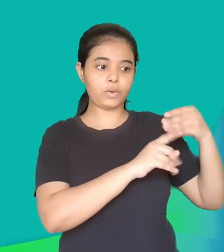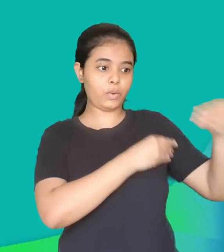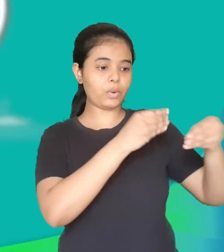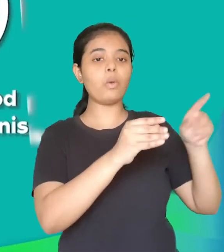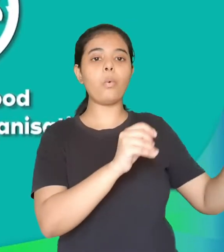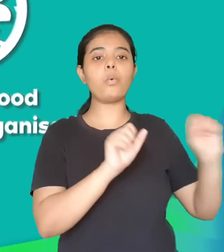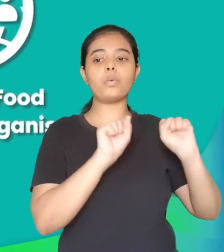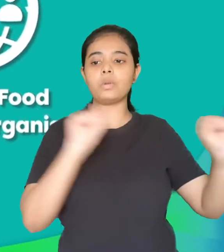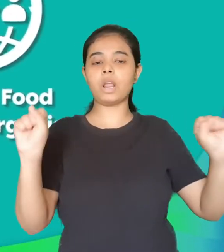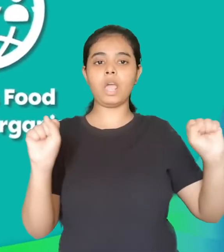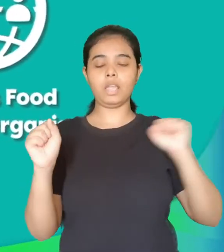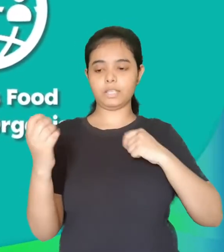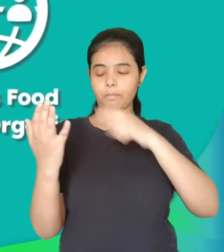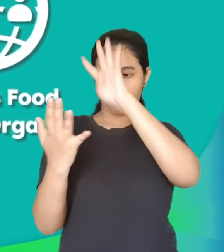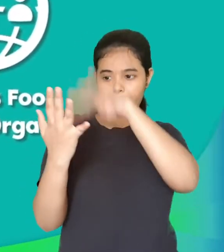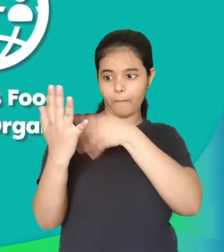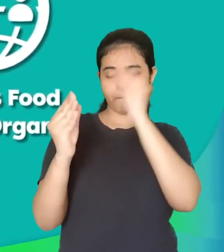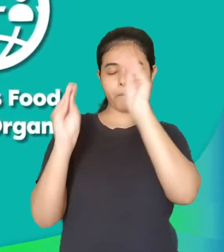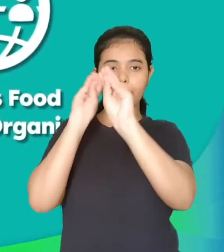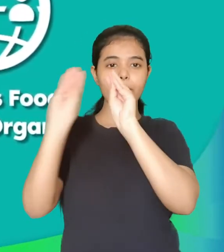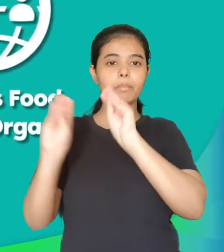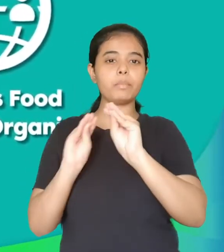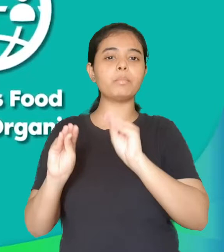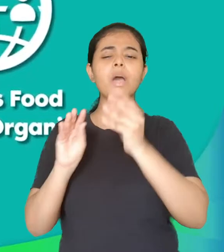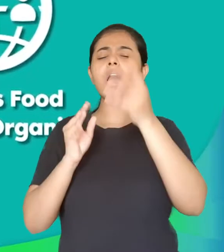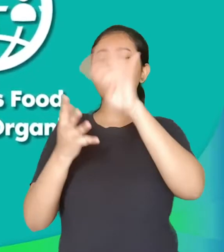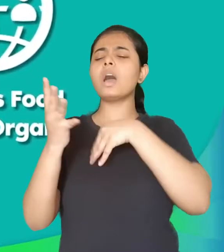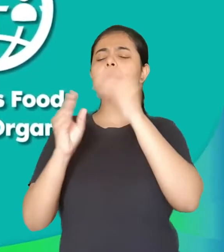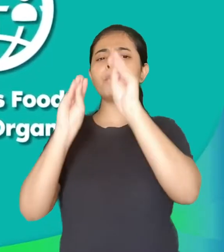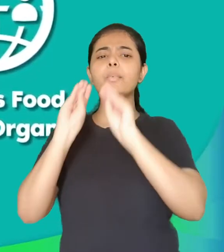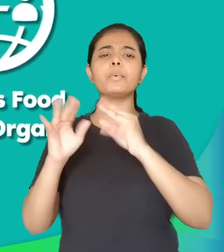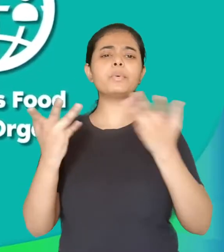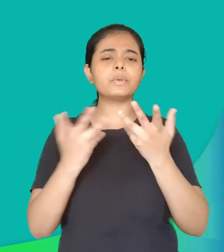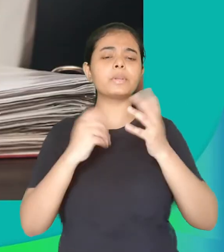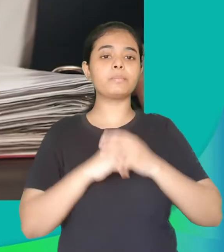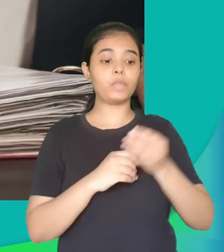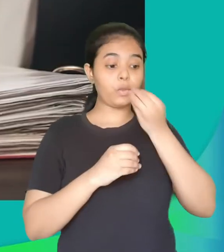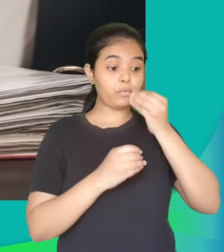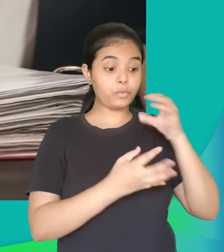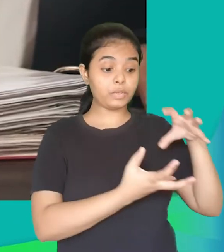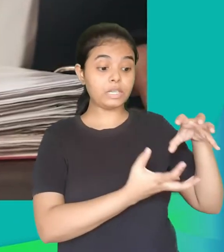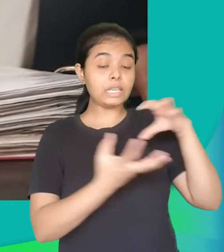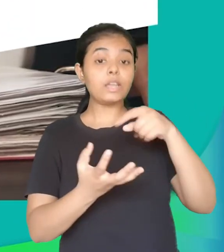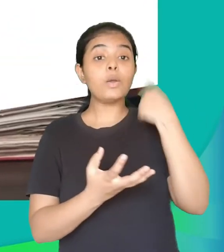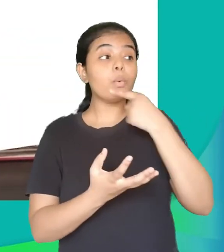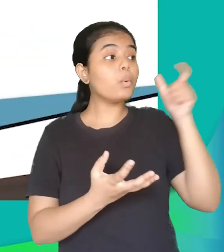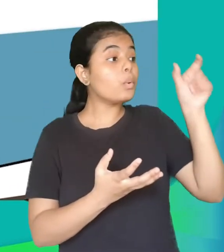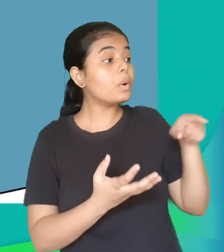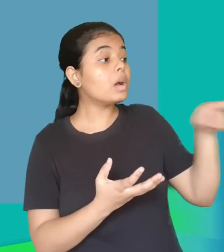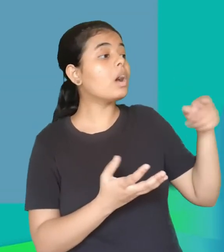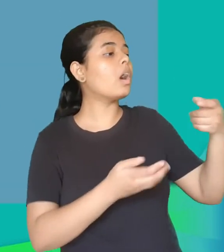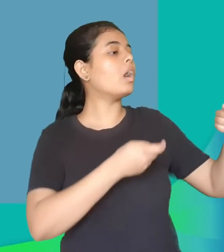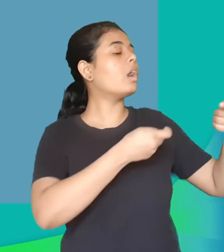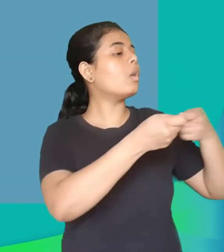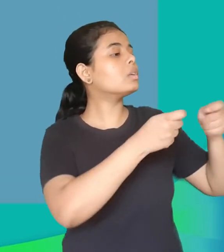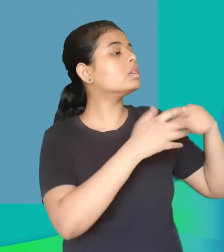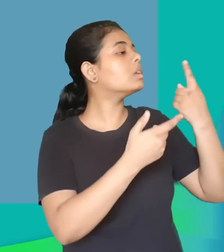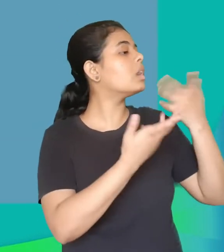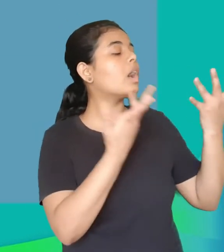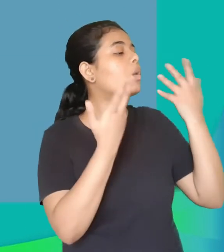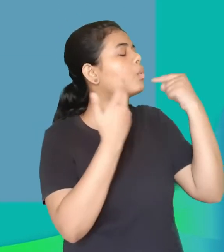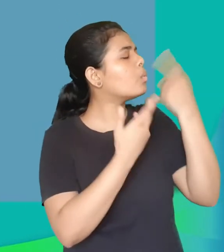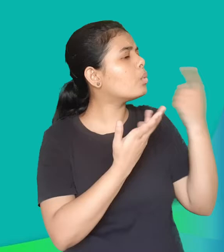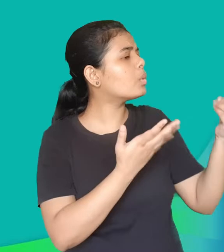Food donor and surplus food distribution organization shall maintain records of surplus food. The records